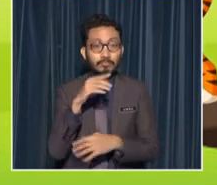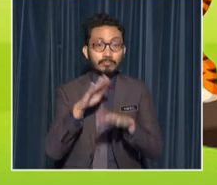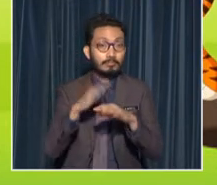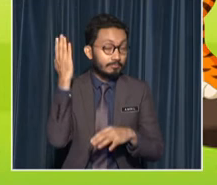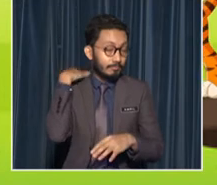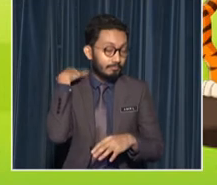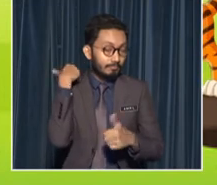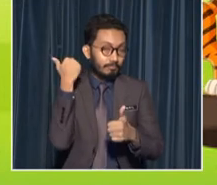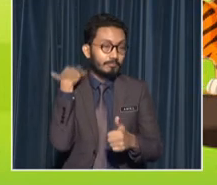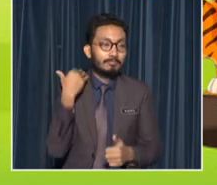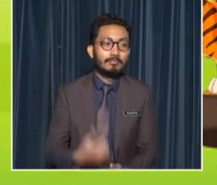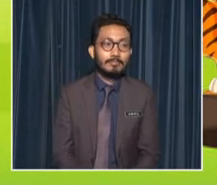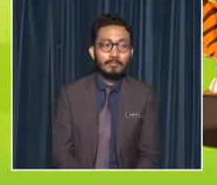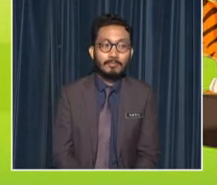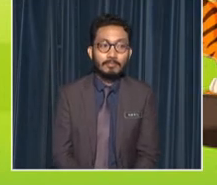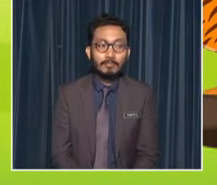back.